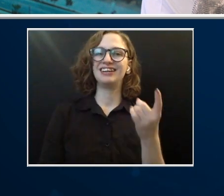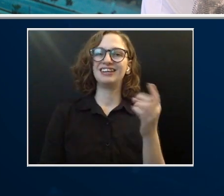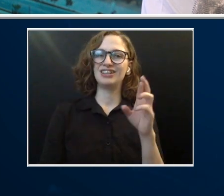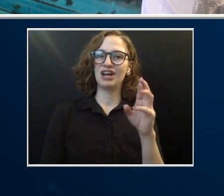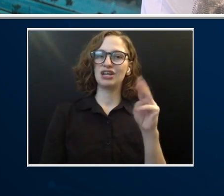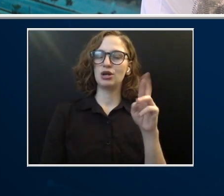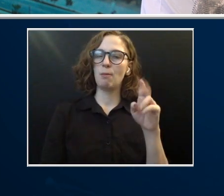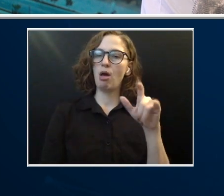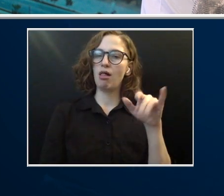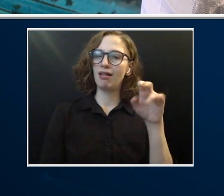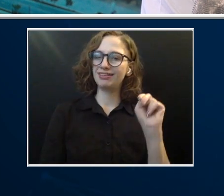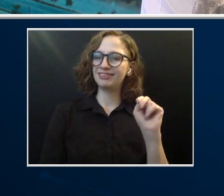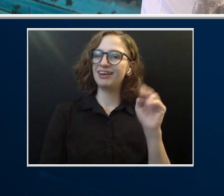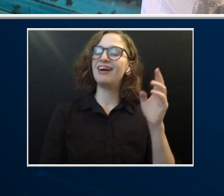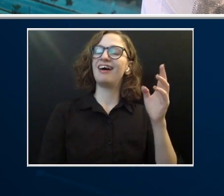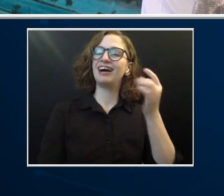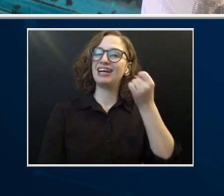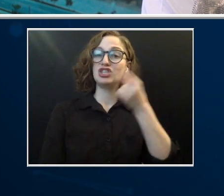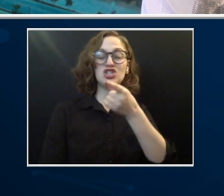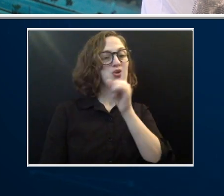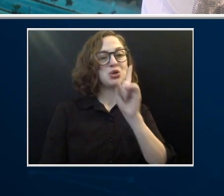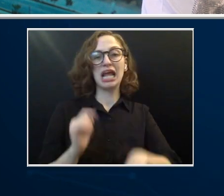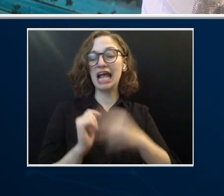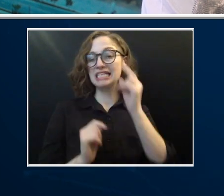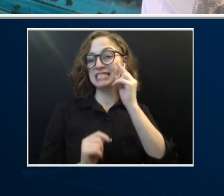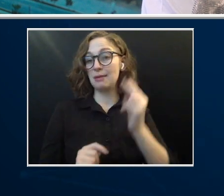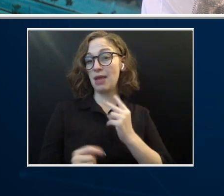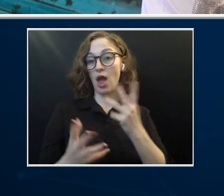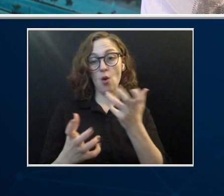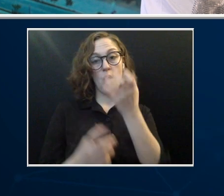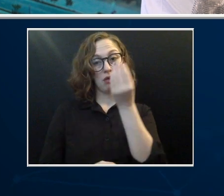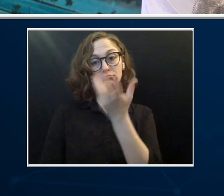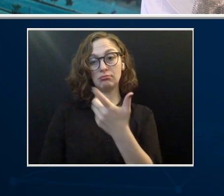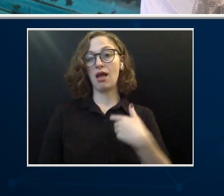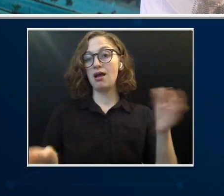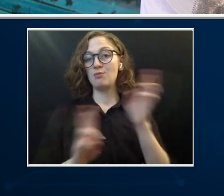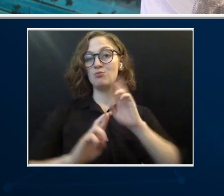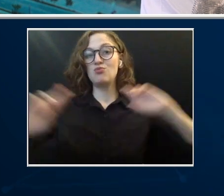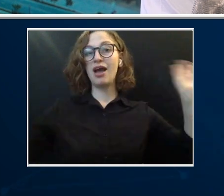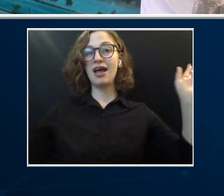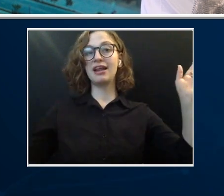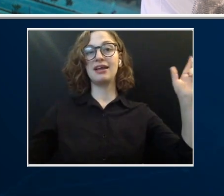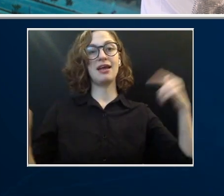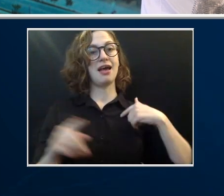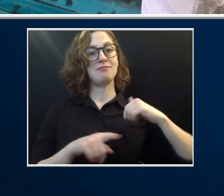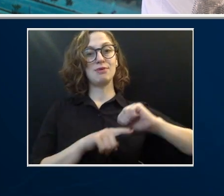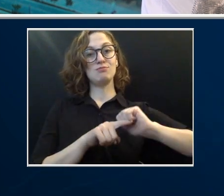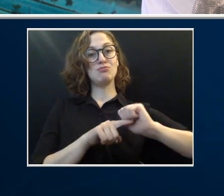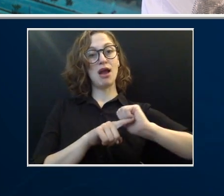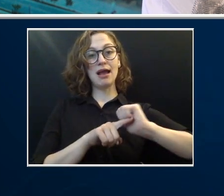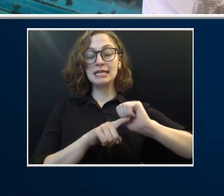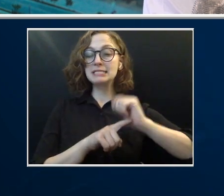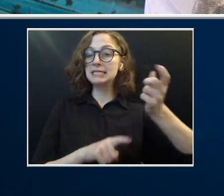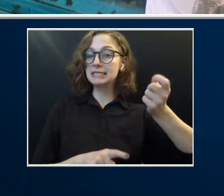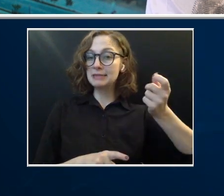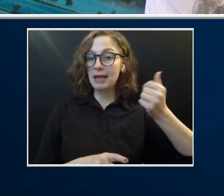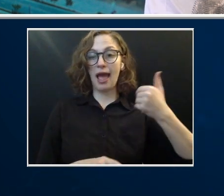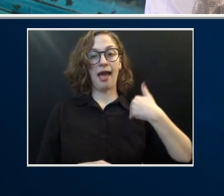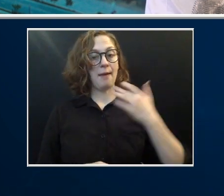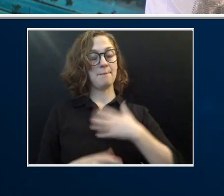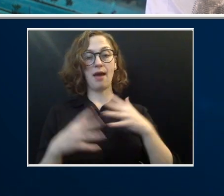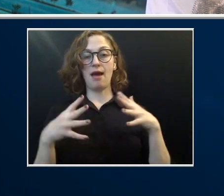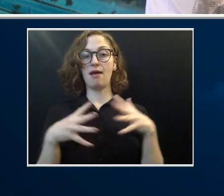but I just wanted you to know that I'm ready to go. I've been practicing a little bit. I got my football in my hand. It's an official